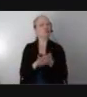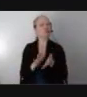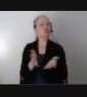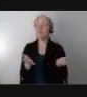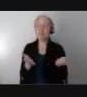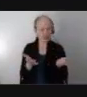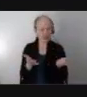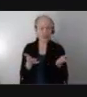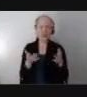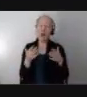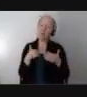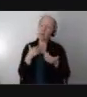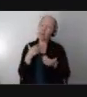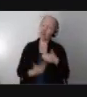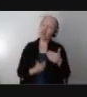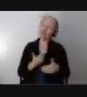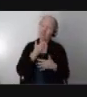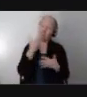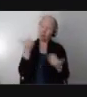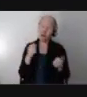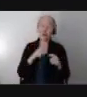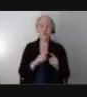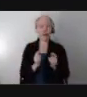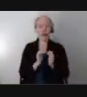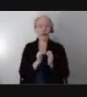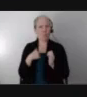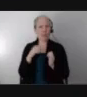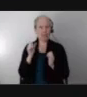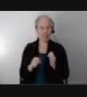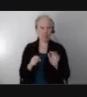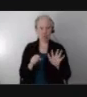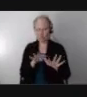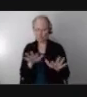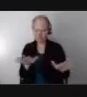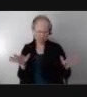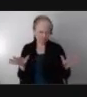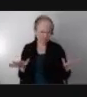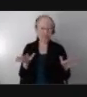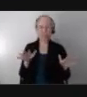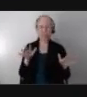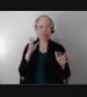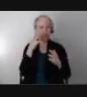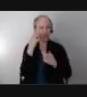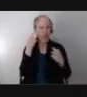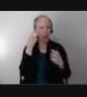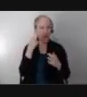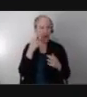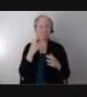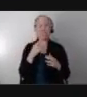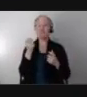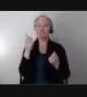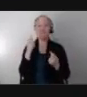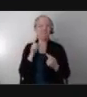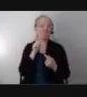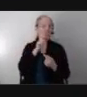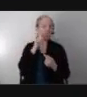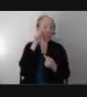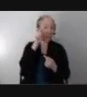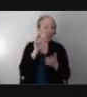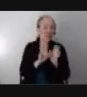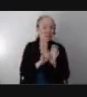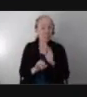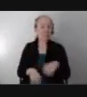goals of equity, and that the experiences of different people at NASA can be dramatically different based on their gender identity or the color of their